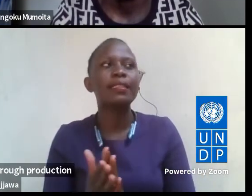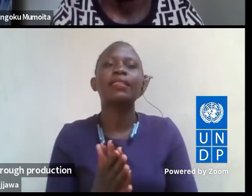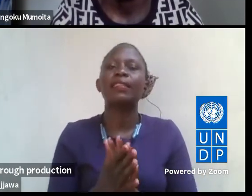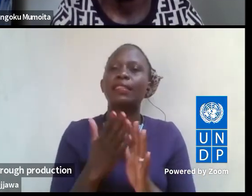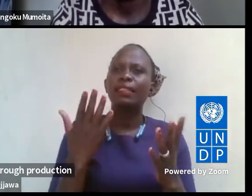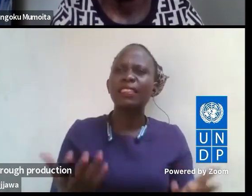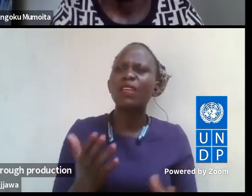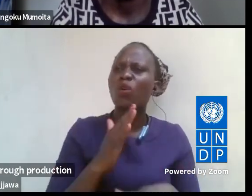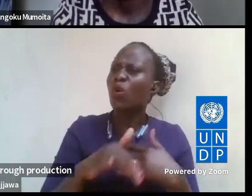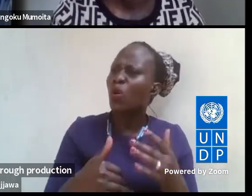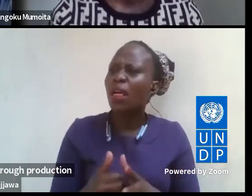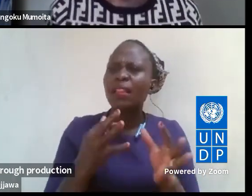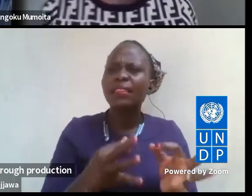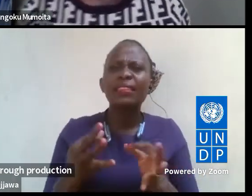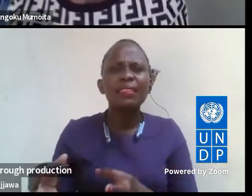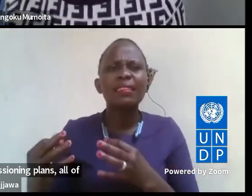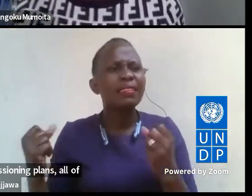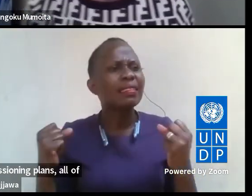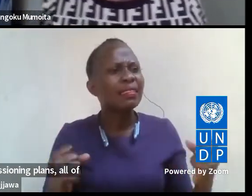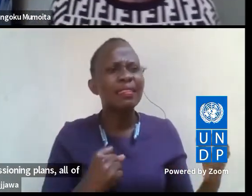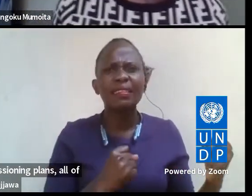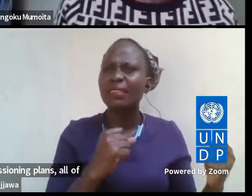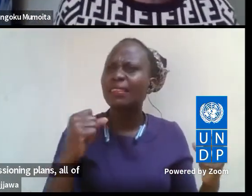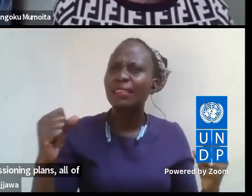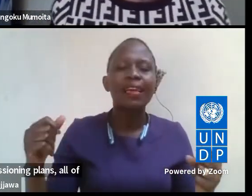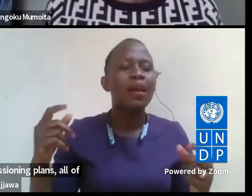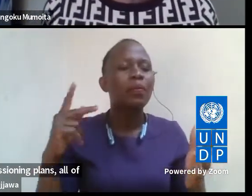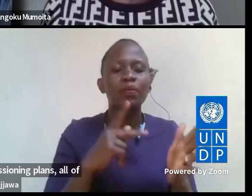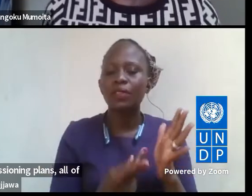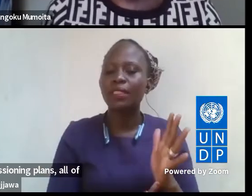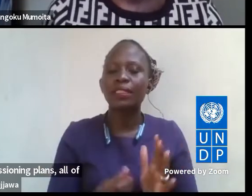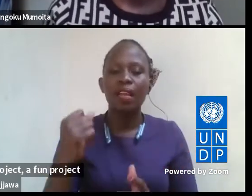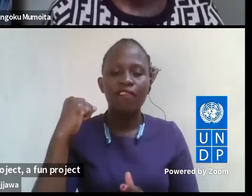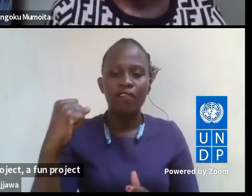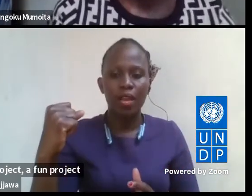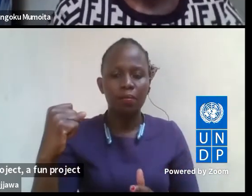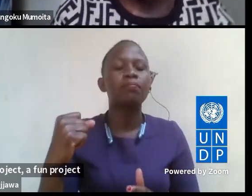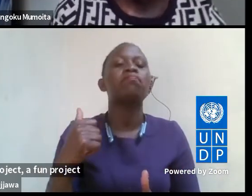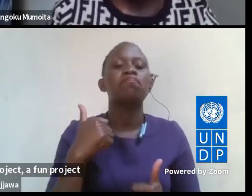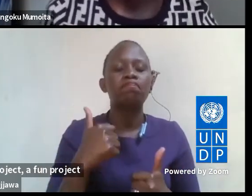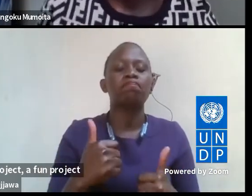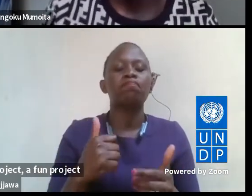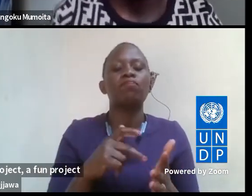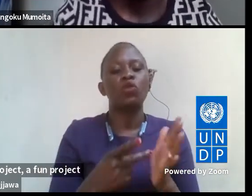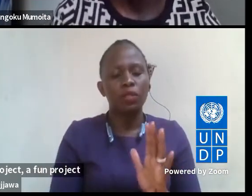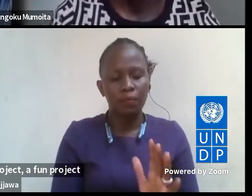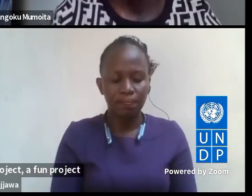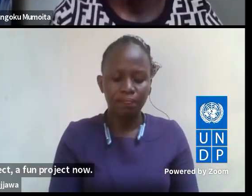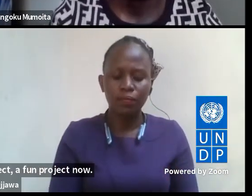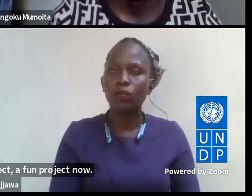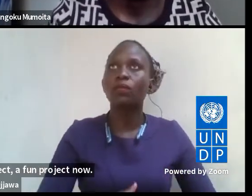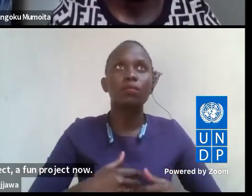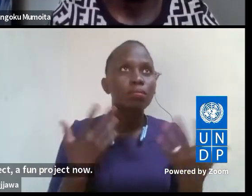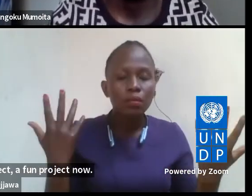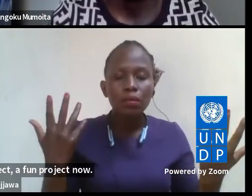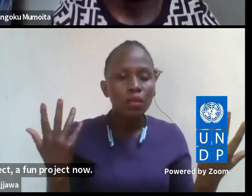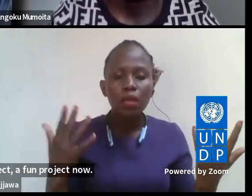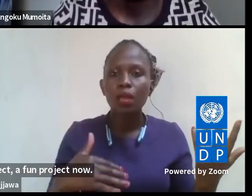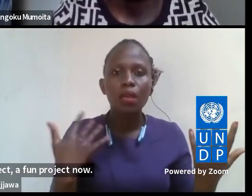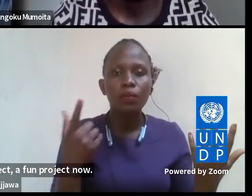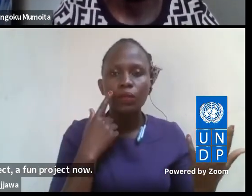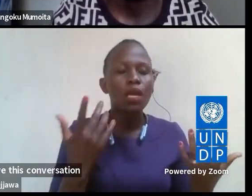decommissioning plans, all of these things to kind of make the project a farm project. Now, boom, all of a sudden, we